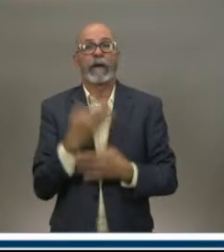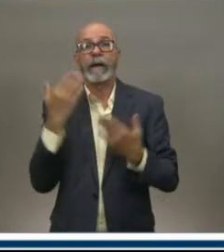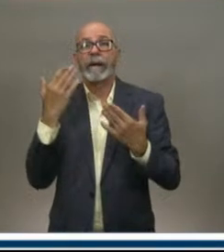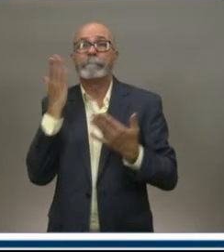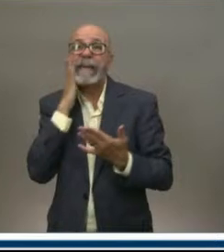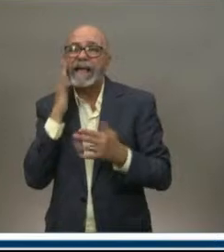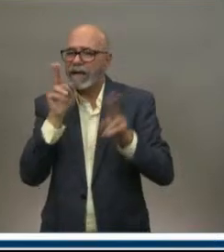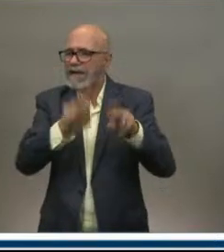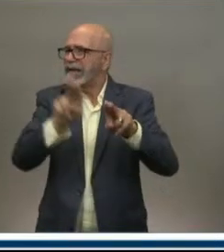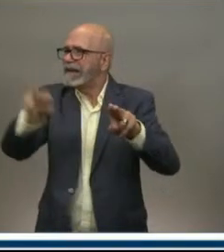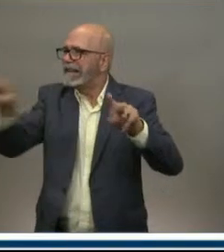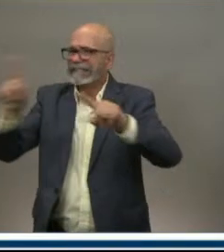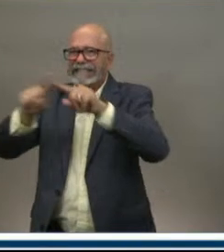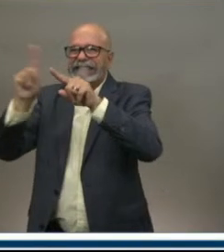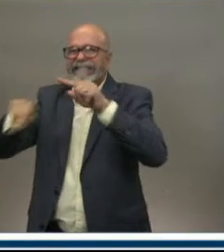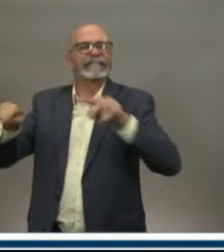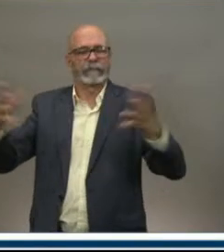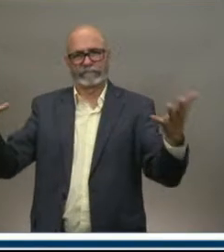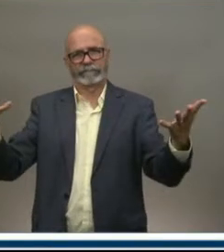infrastructure